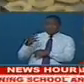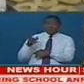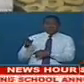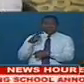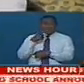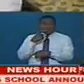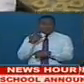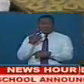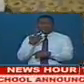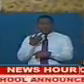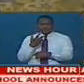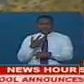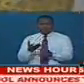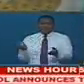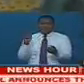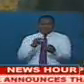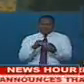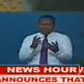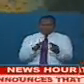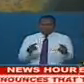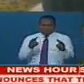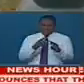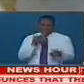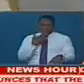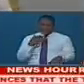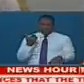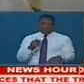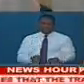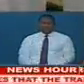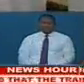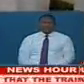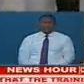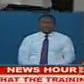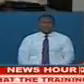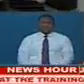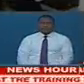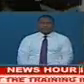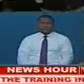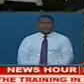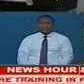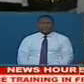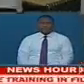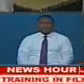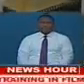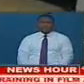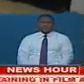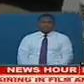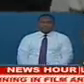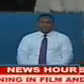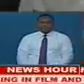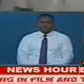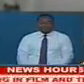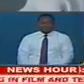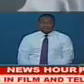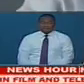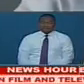to ensure that value is added to the pineapples for better returns on the international market. It is untenable to even